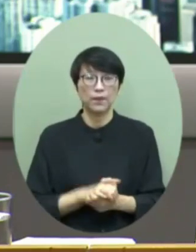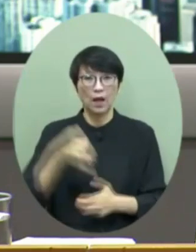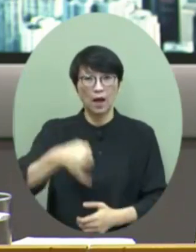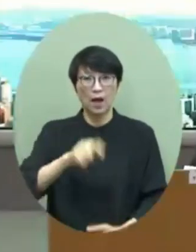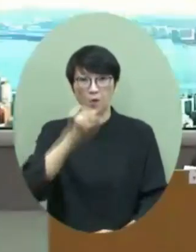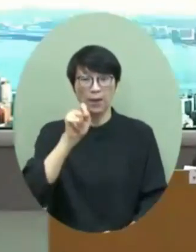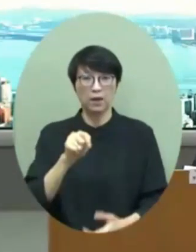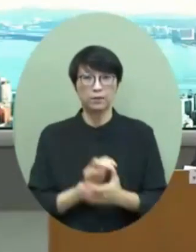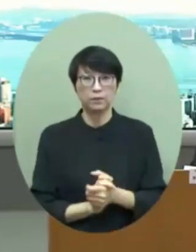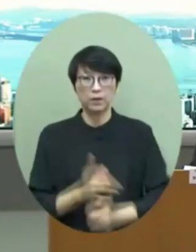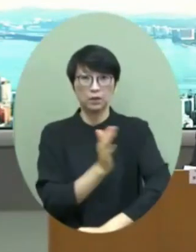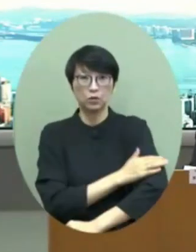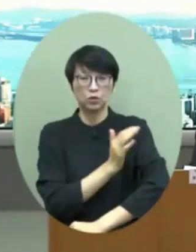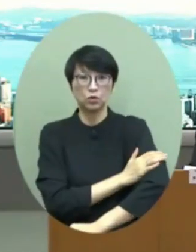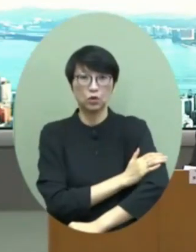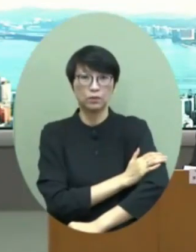Next question.